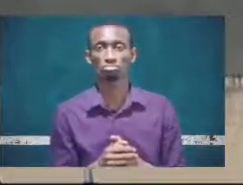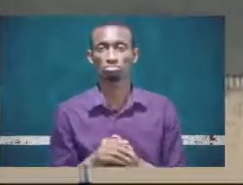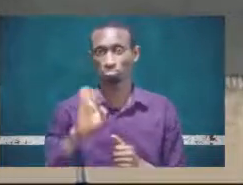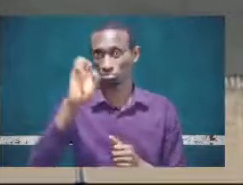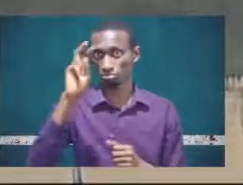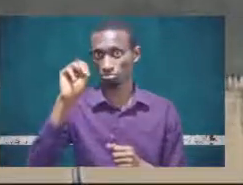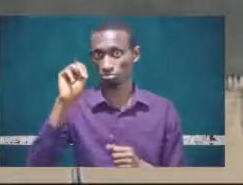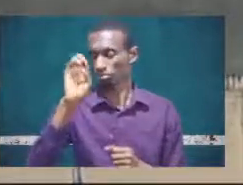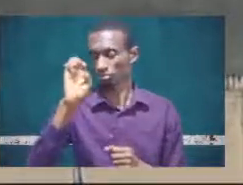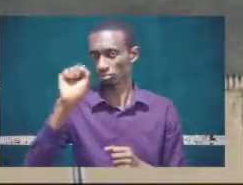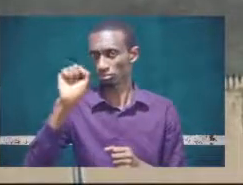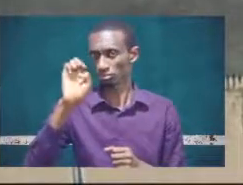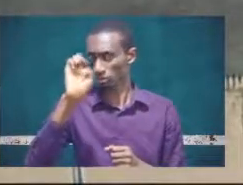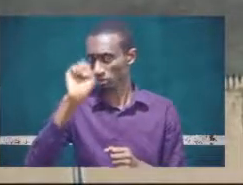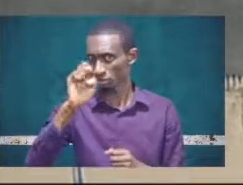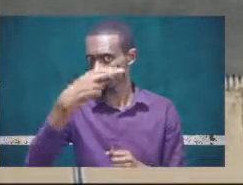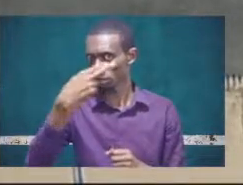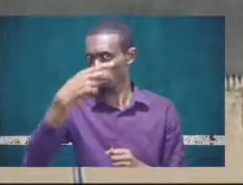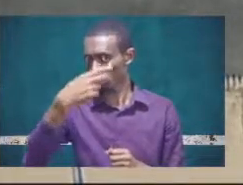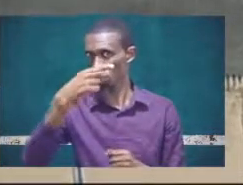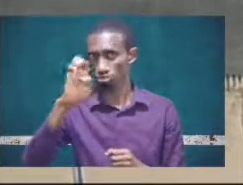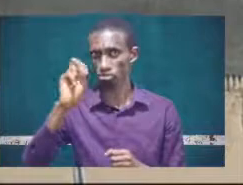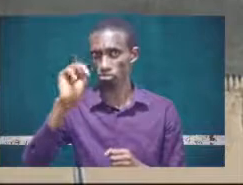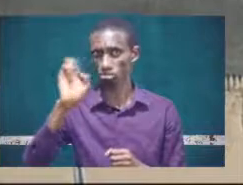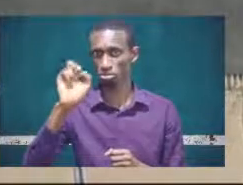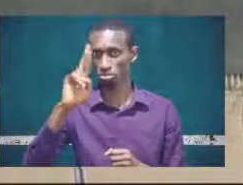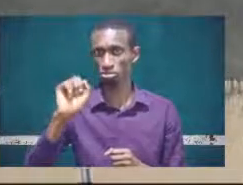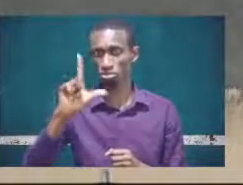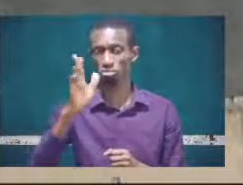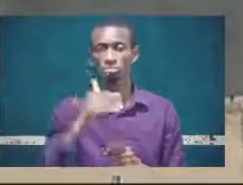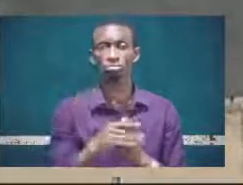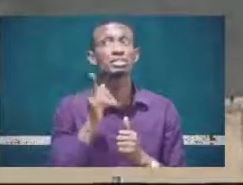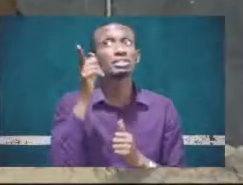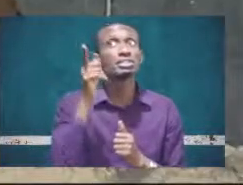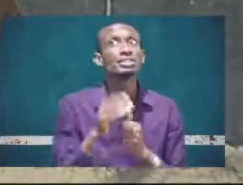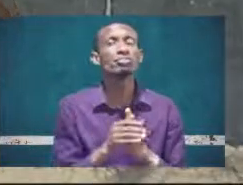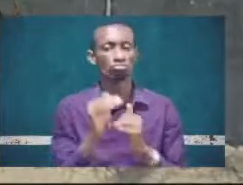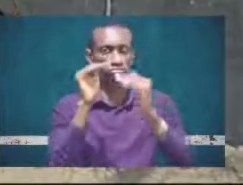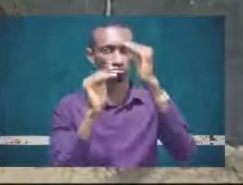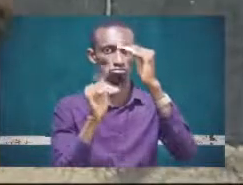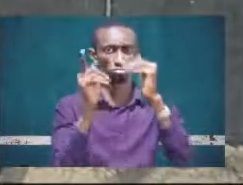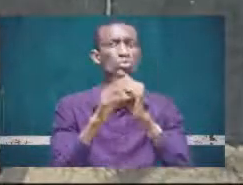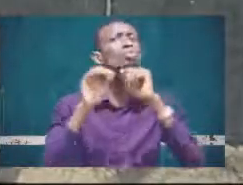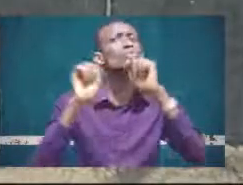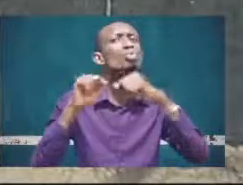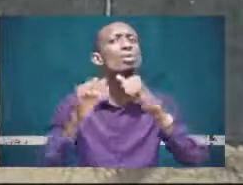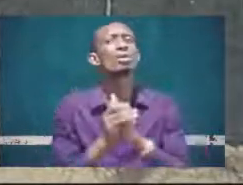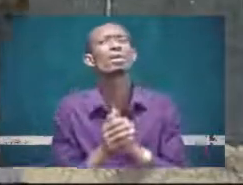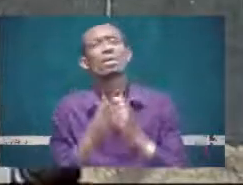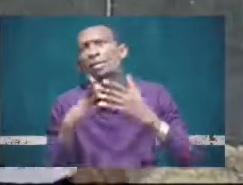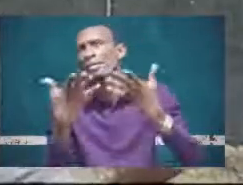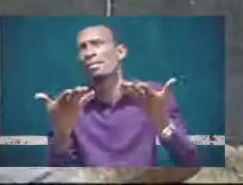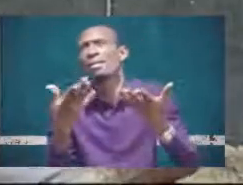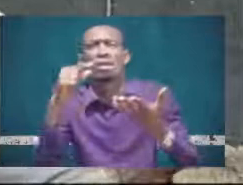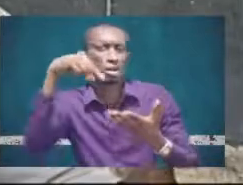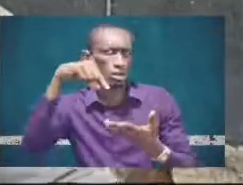inequality. Means that this kind of inequality, you can have either the